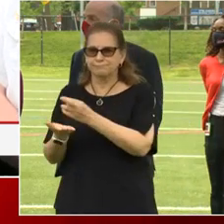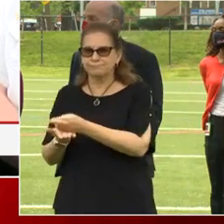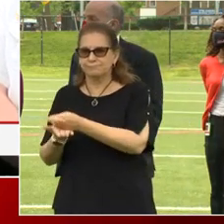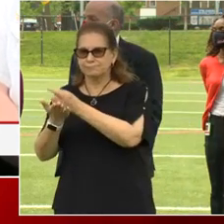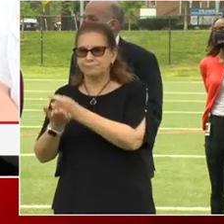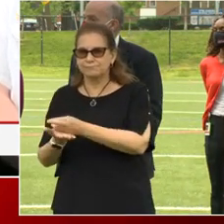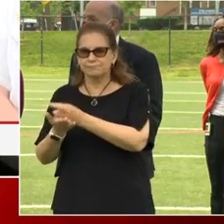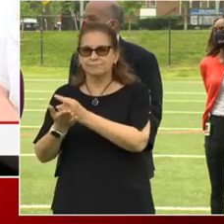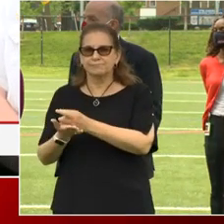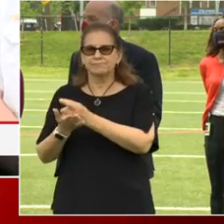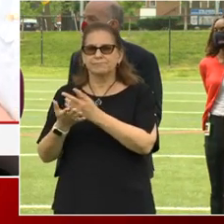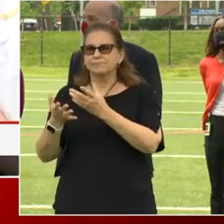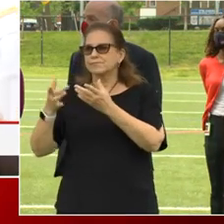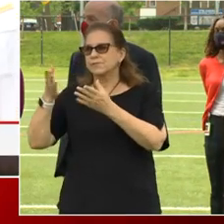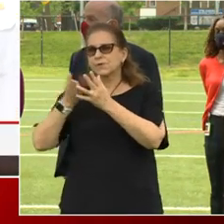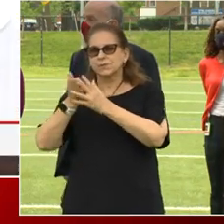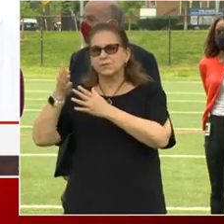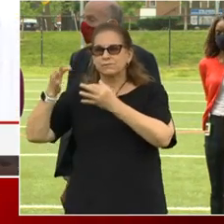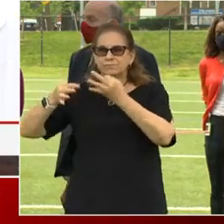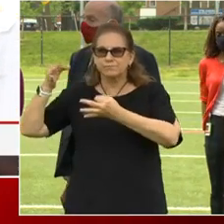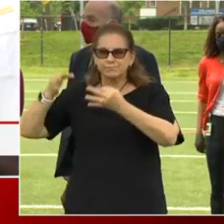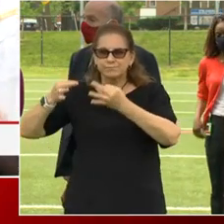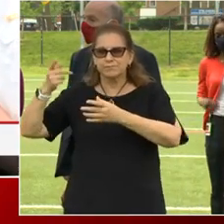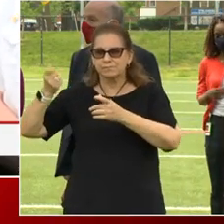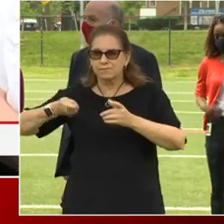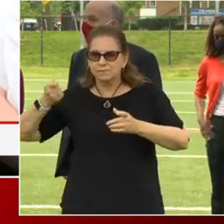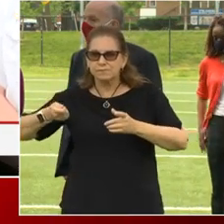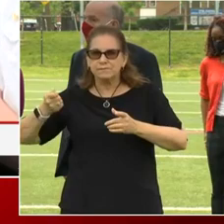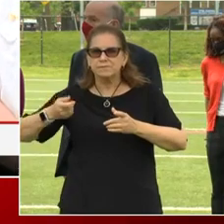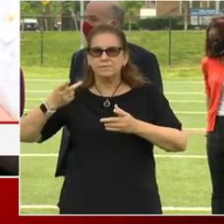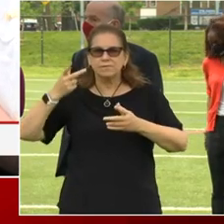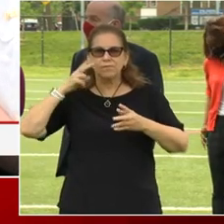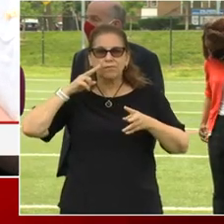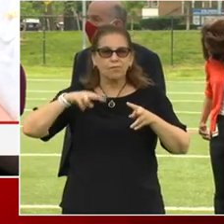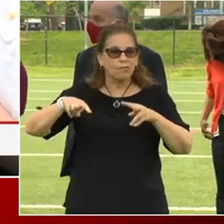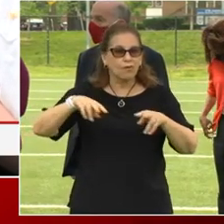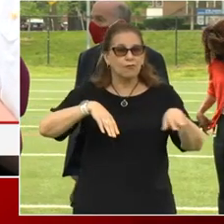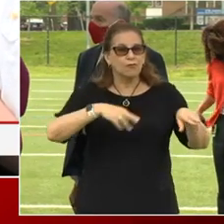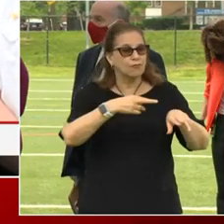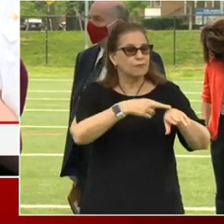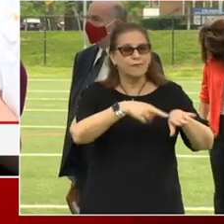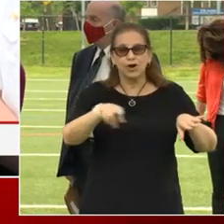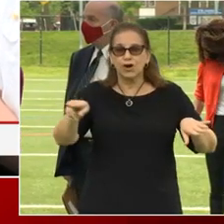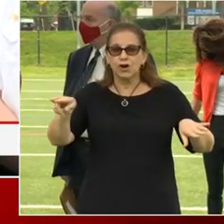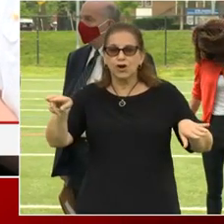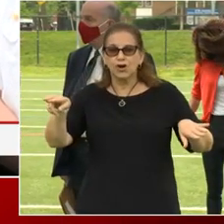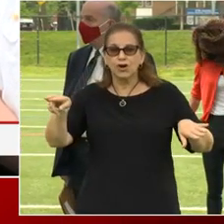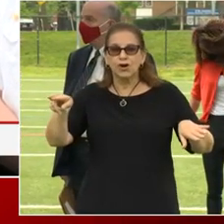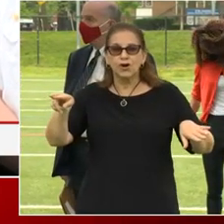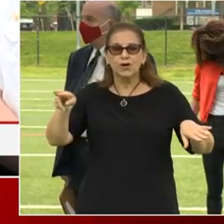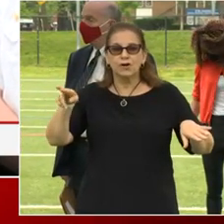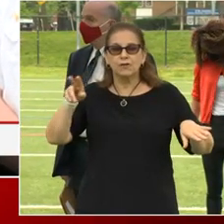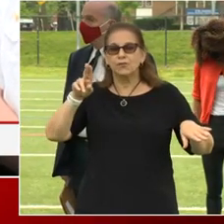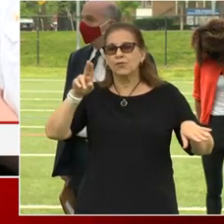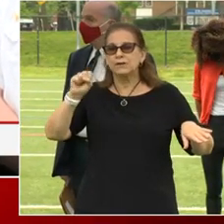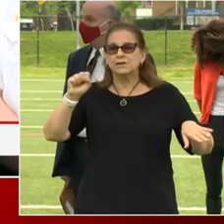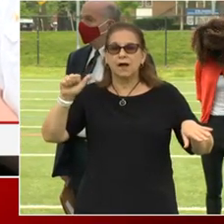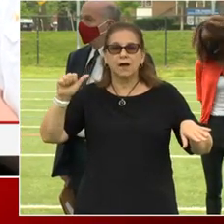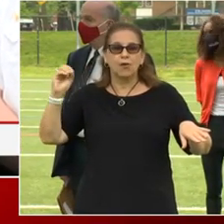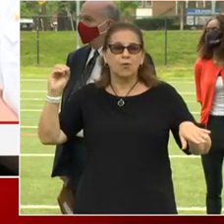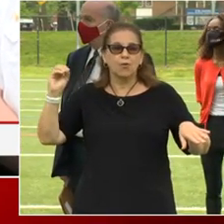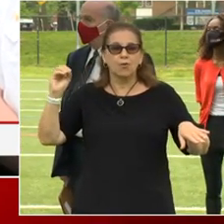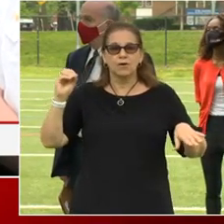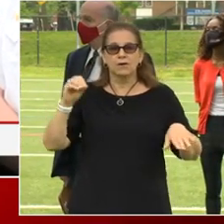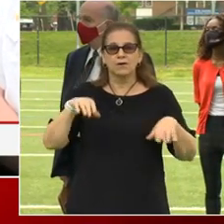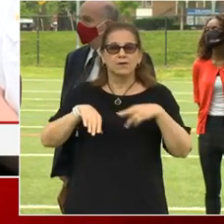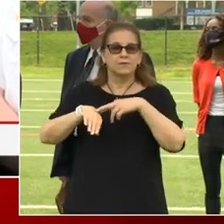system to look at the circumstances of the case and say which ones get referred to DYRS, and then others are going back out into the community with supervision from the courts. So that's